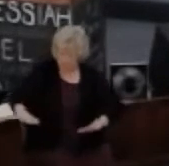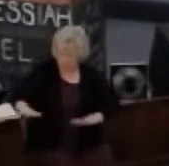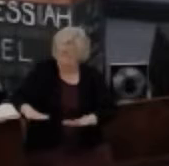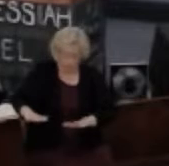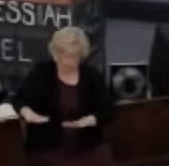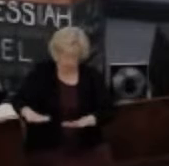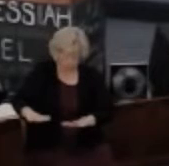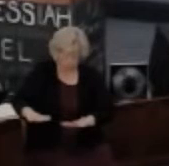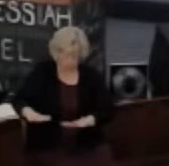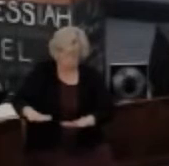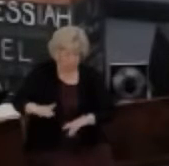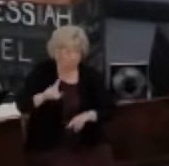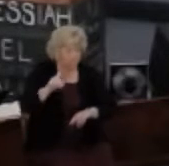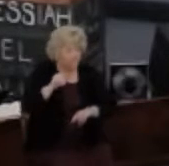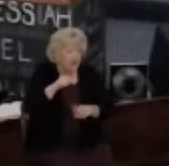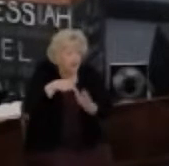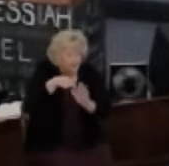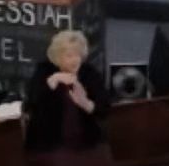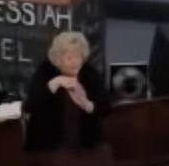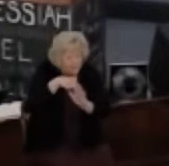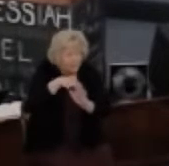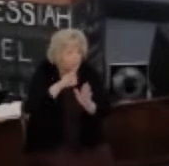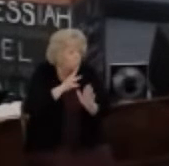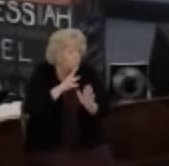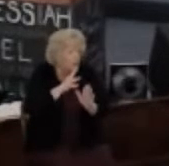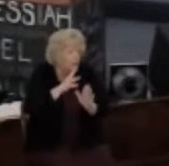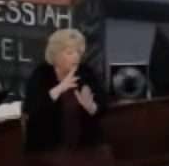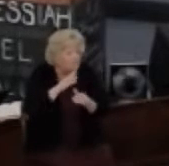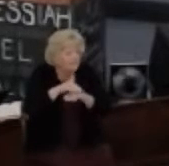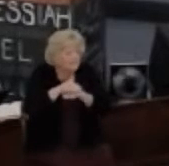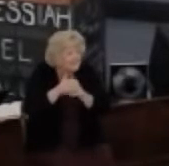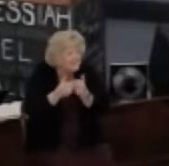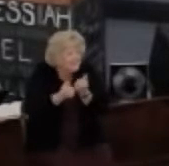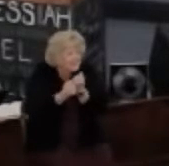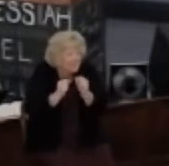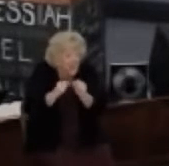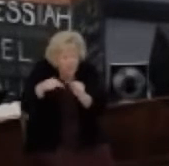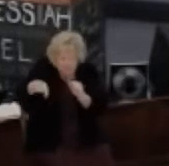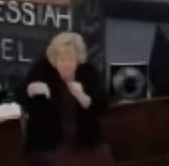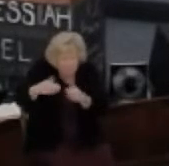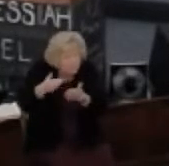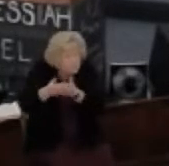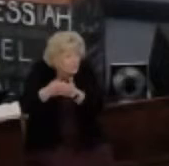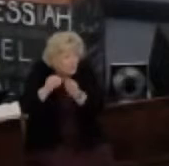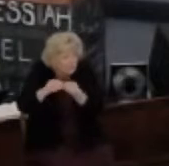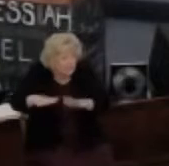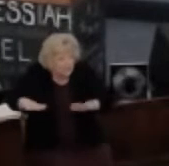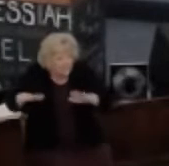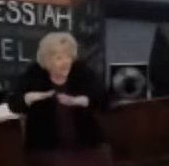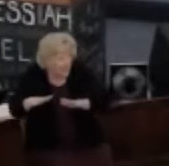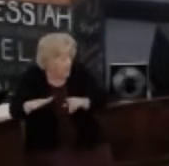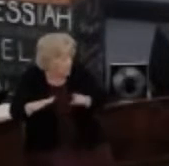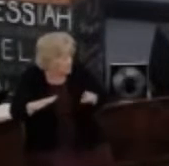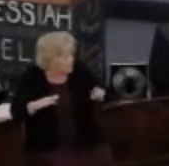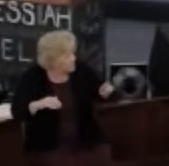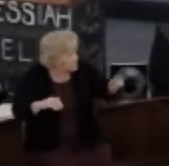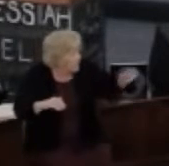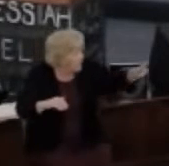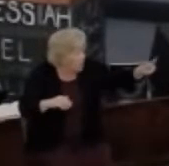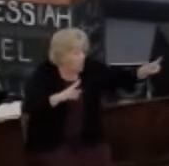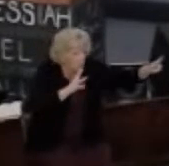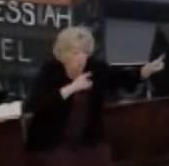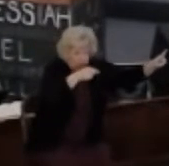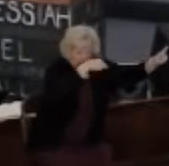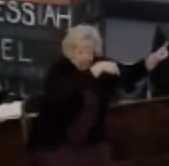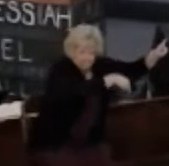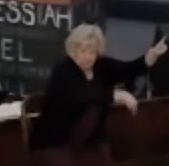shallow water. No more safety of the shore. It is here where commitment is no longer a sideline. In many ways, it's a point